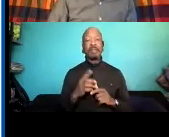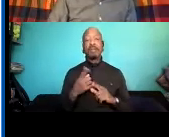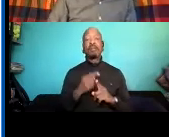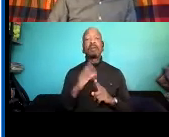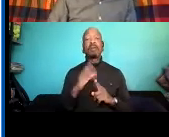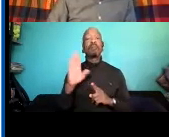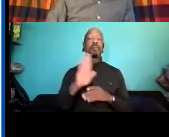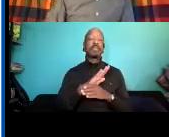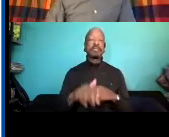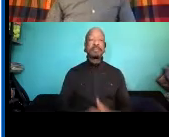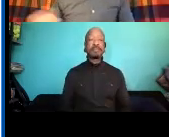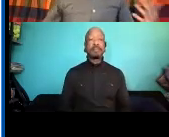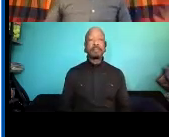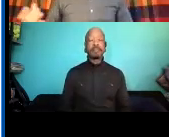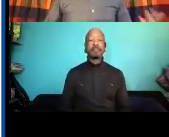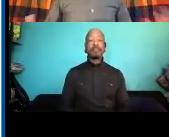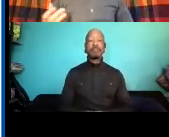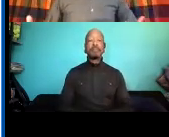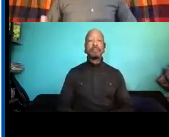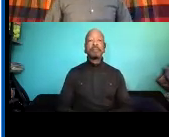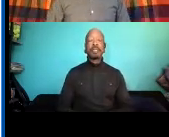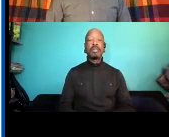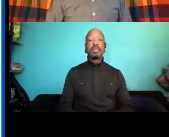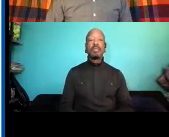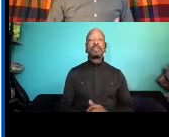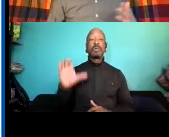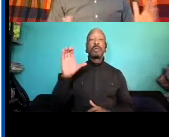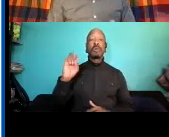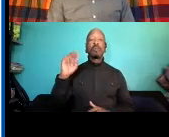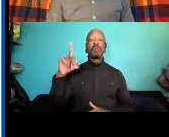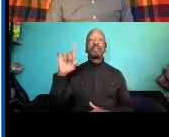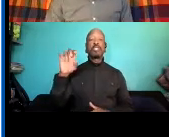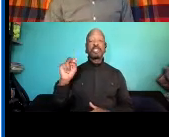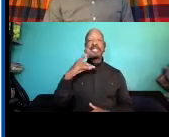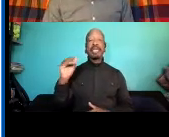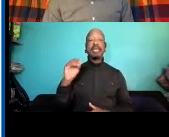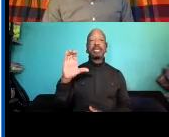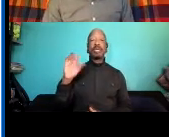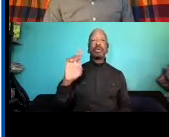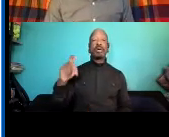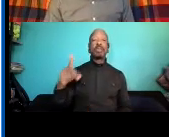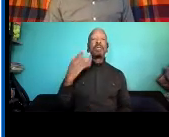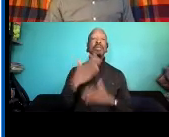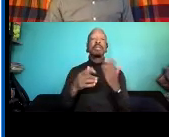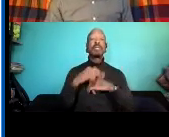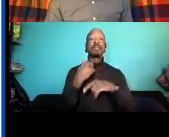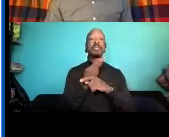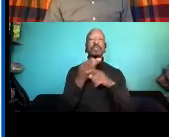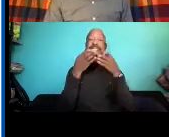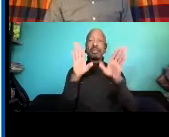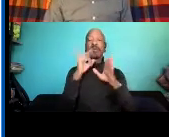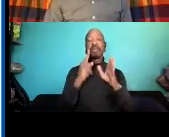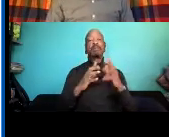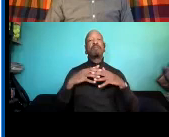business. So corporations and cooperatives. Sometimes people will use a general stock corporation when they want to form a